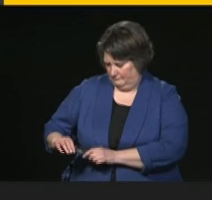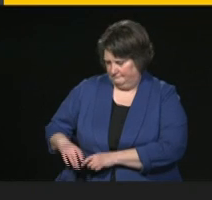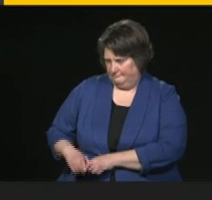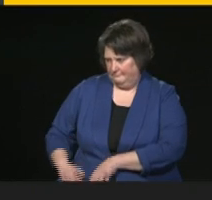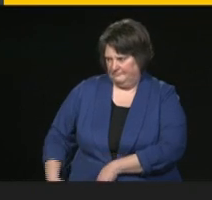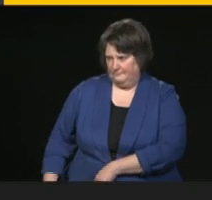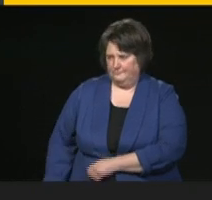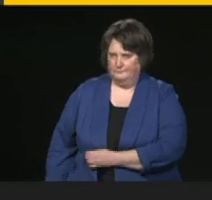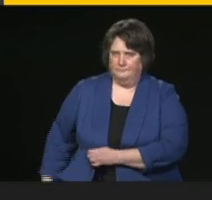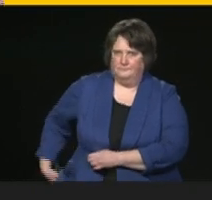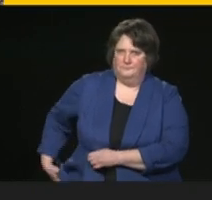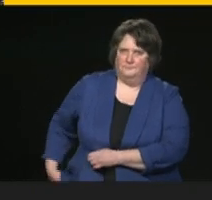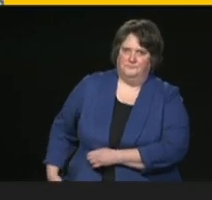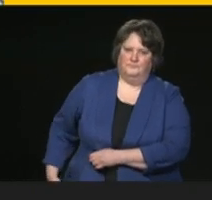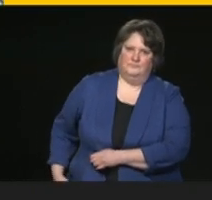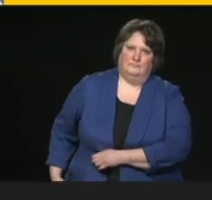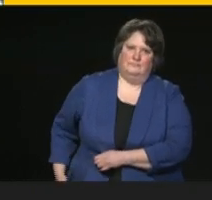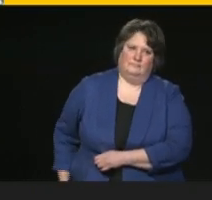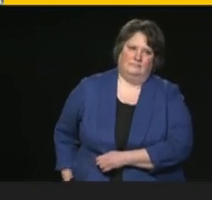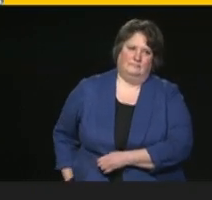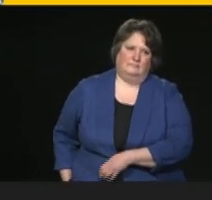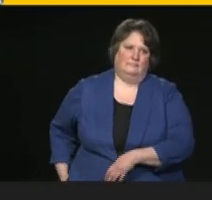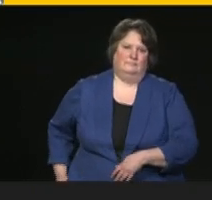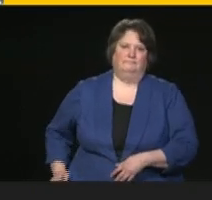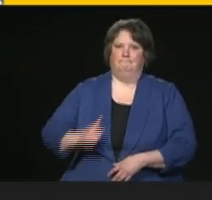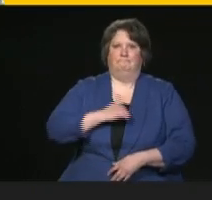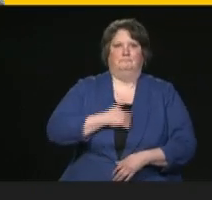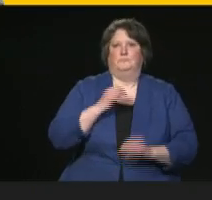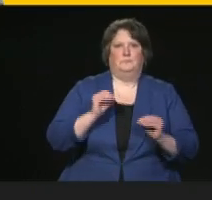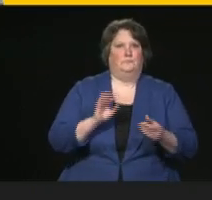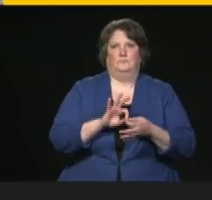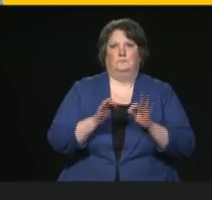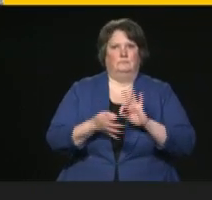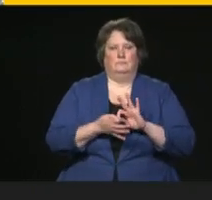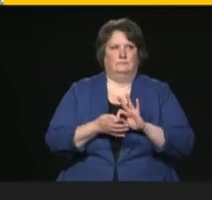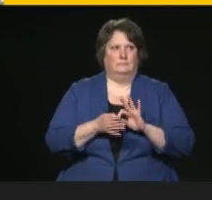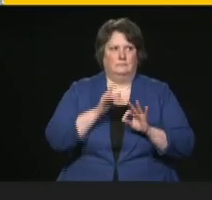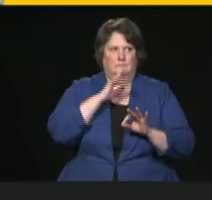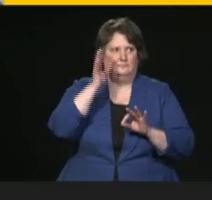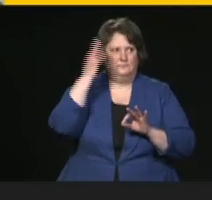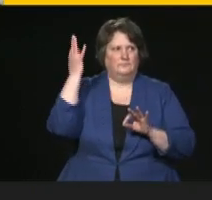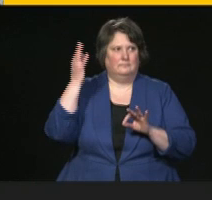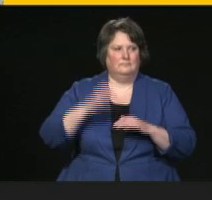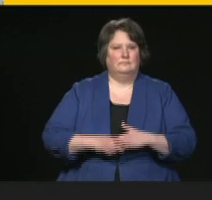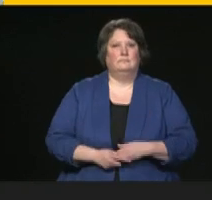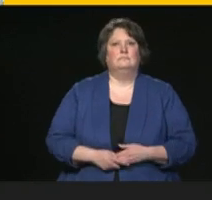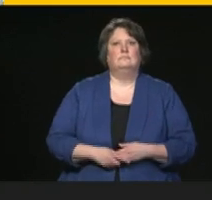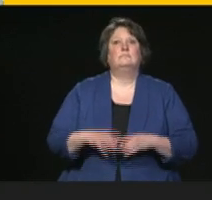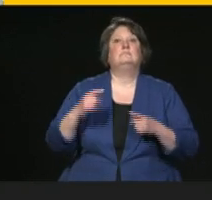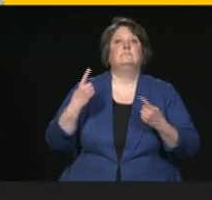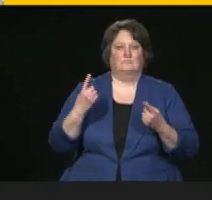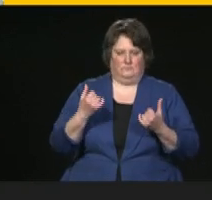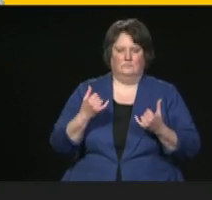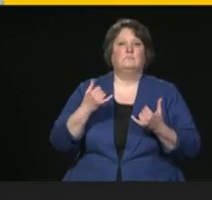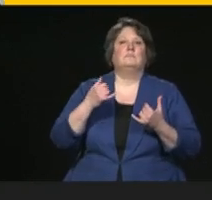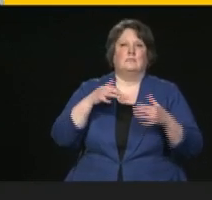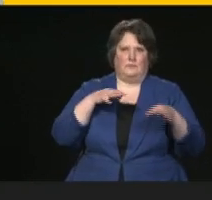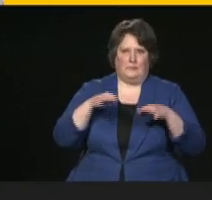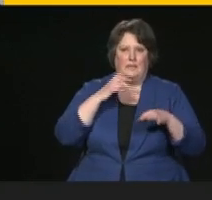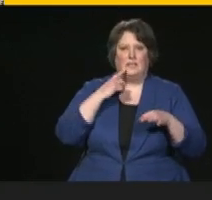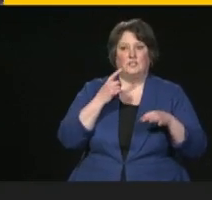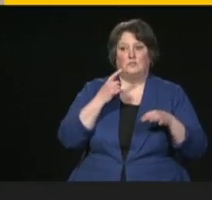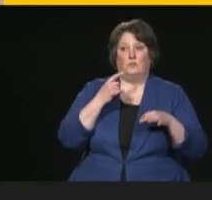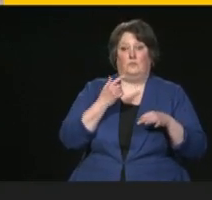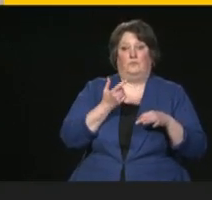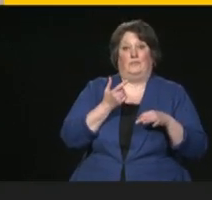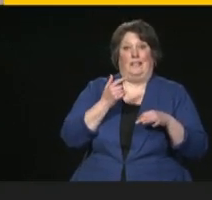at bank branches today. Canada's COVID-19 economic response plan is supporting businesses through a variety of